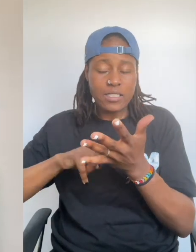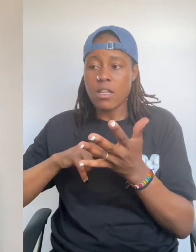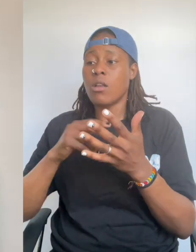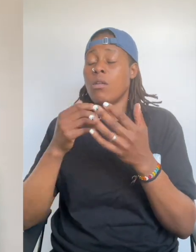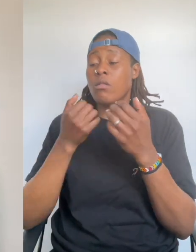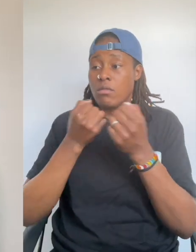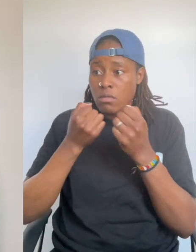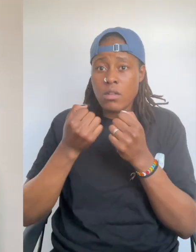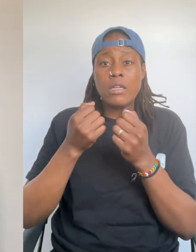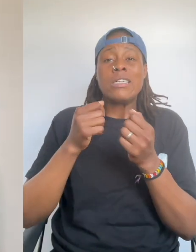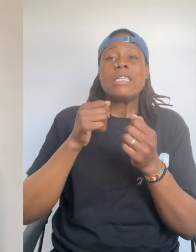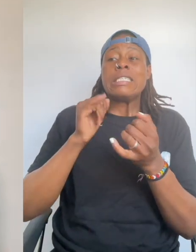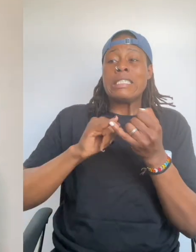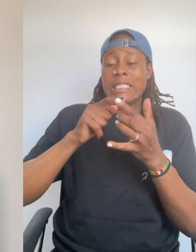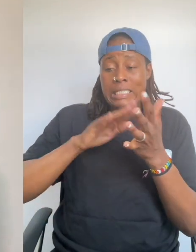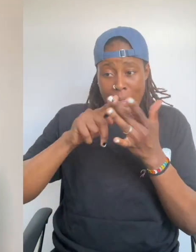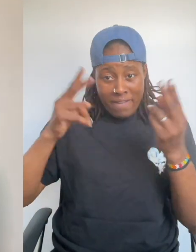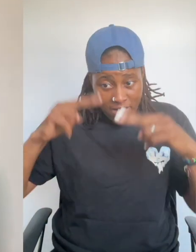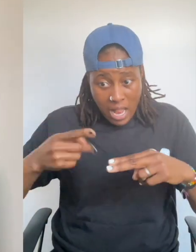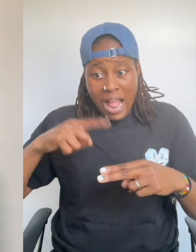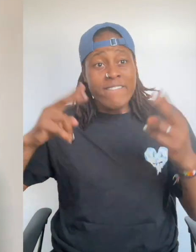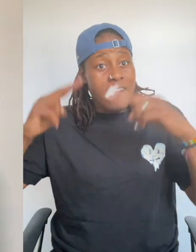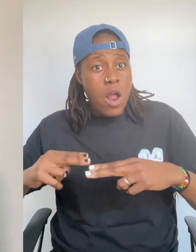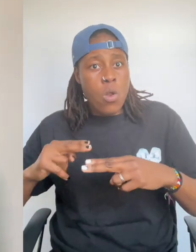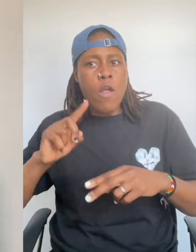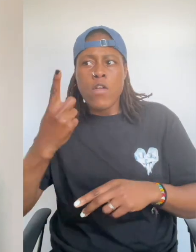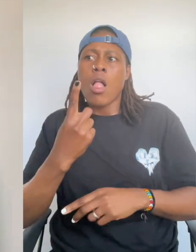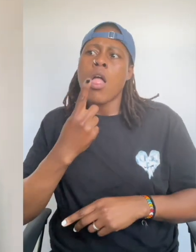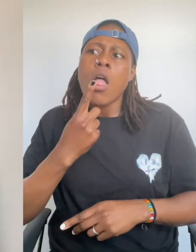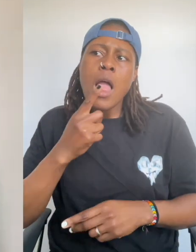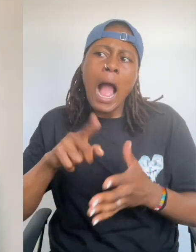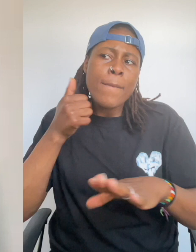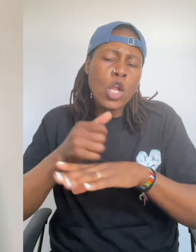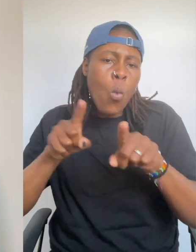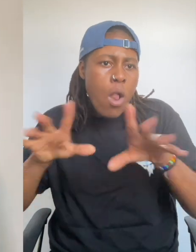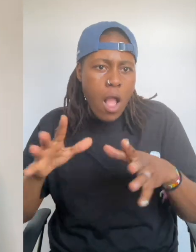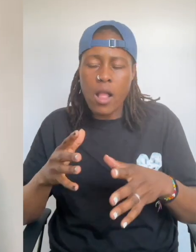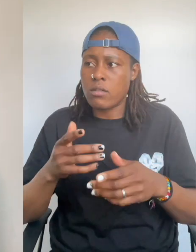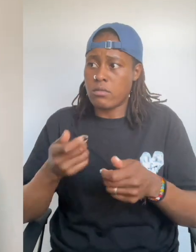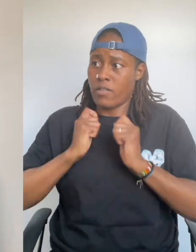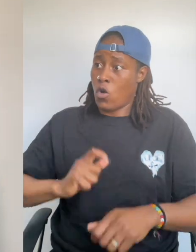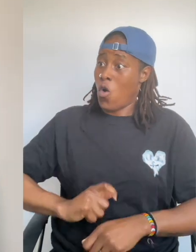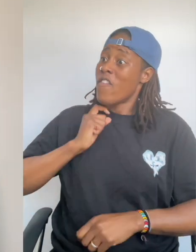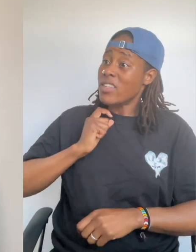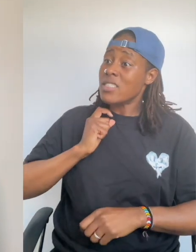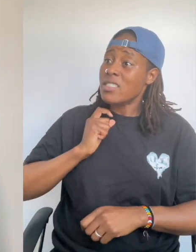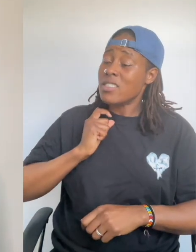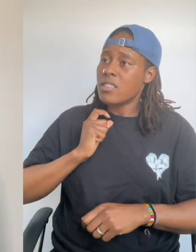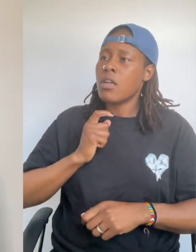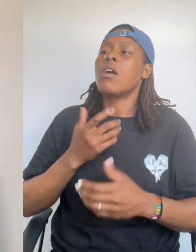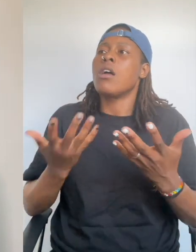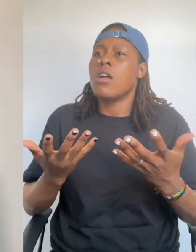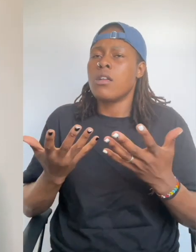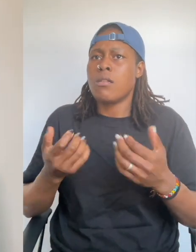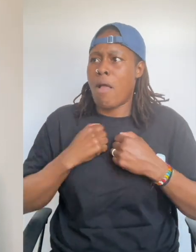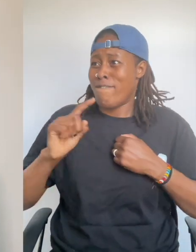of what the amateurs were like. And that kind of gave me confidence that, okay, again, it